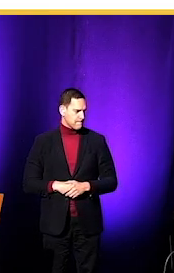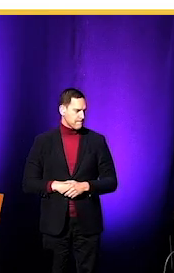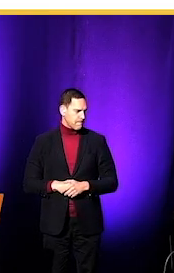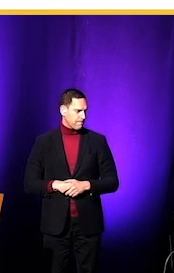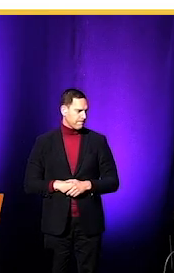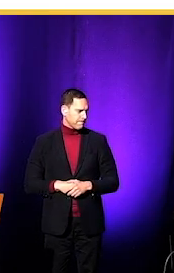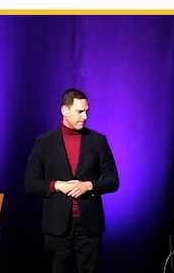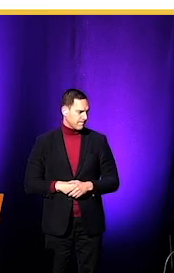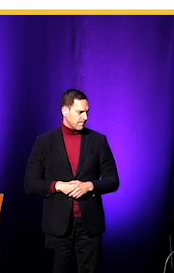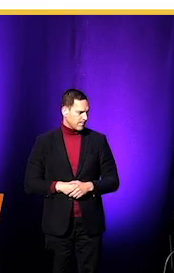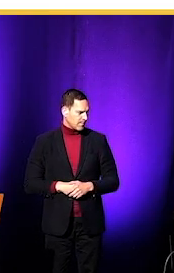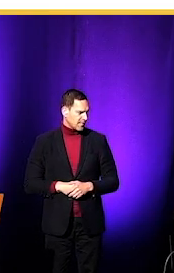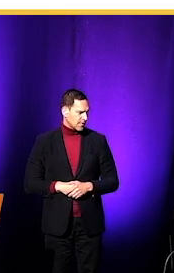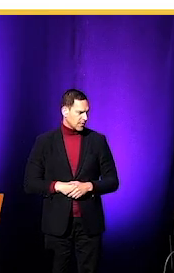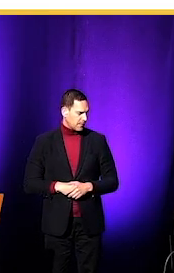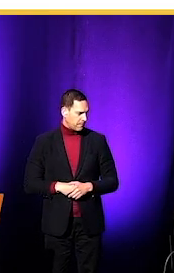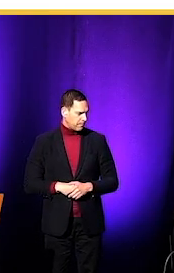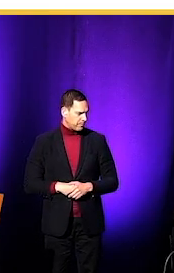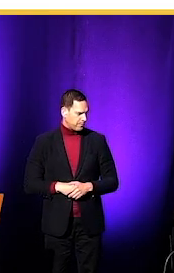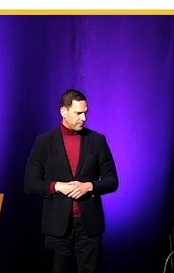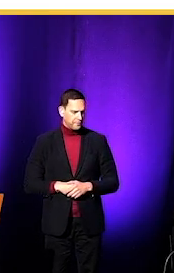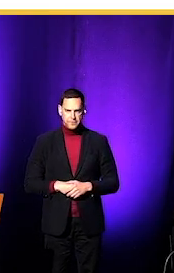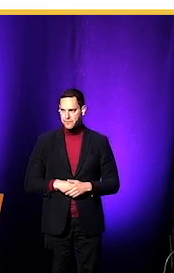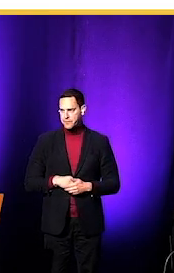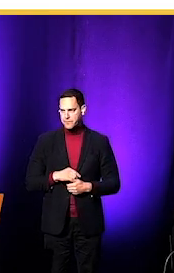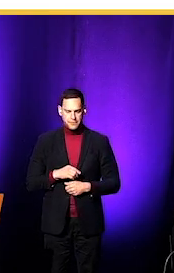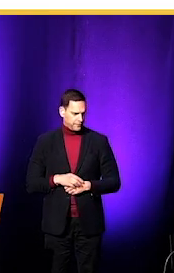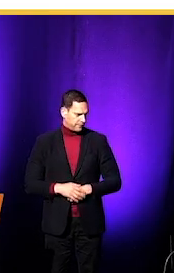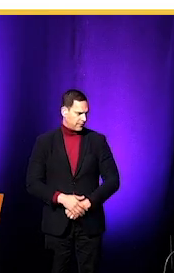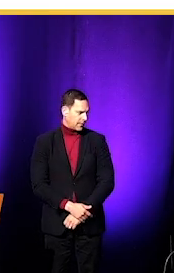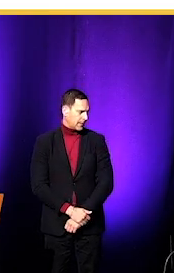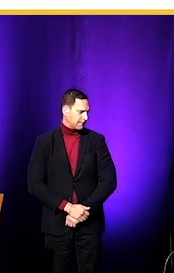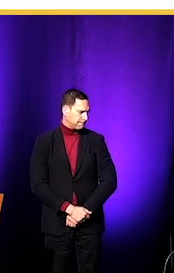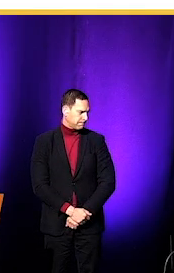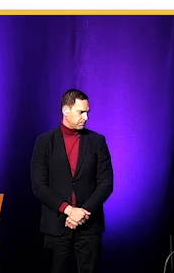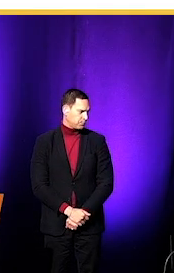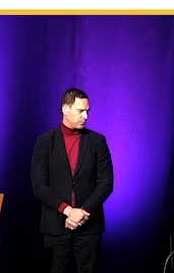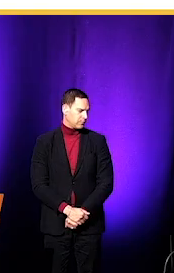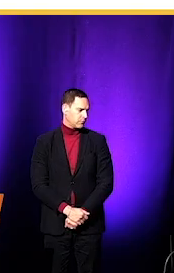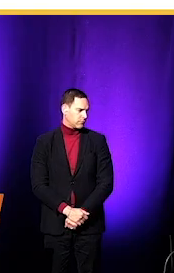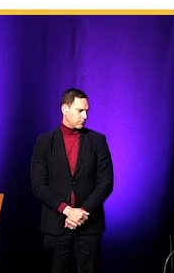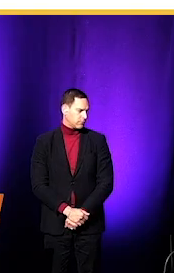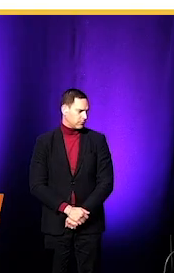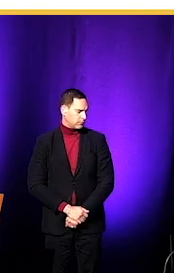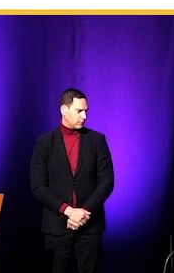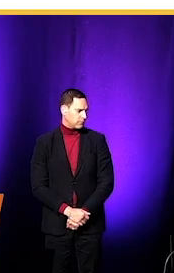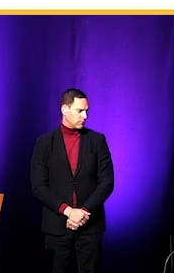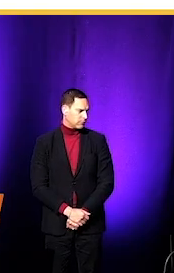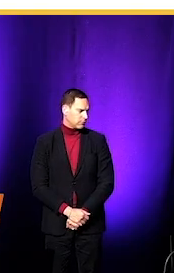Cuando tú te acercas a un castillo es como si te acercas a un corazón que está batiendo boom, boom, boom.